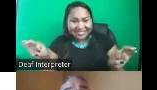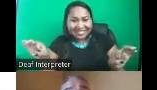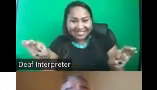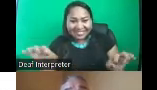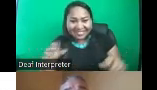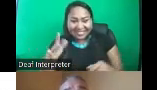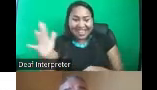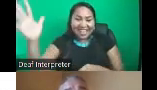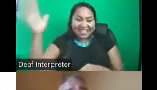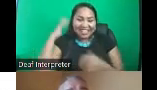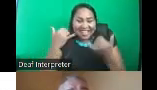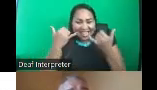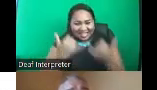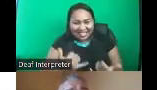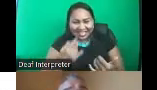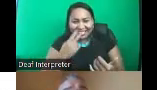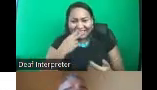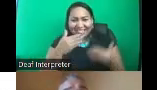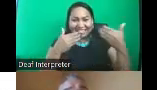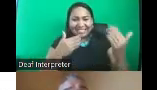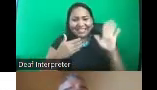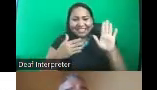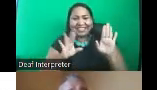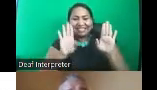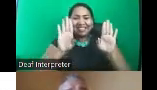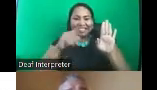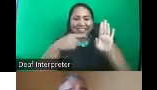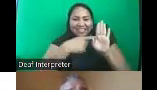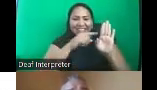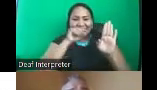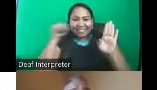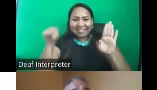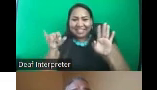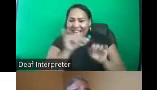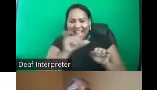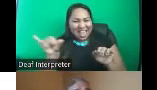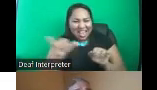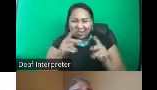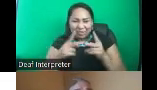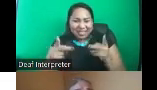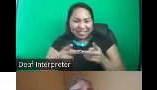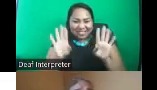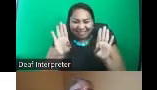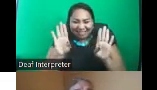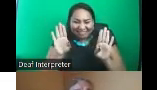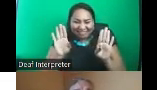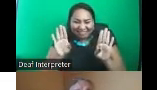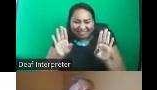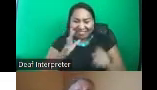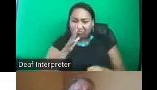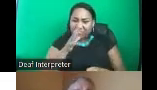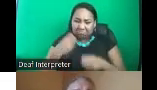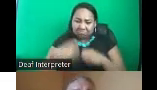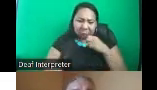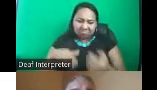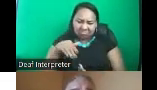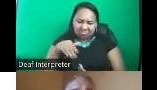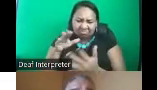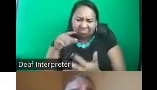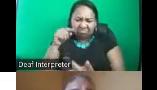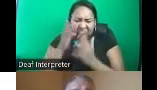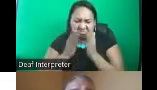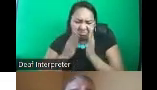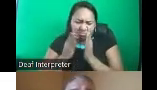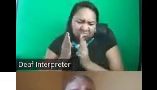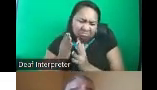building. So again, what she had to face was incredible. And again, I'm so glad she's still teaching at